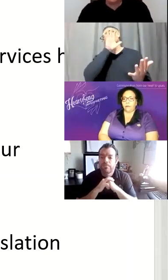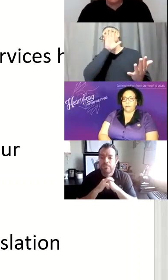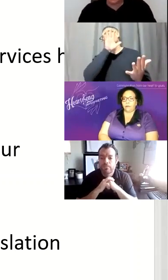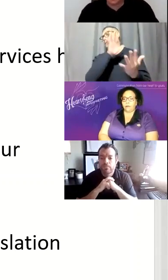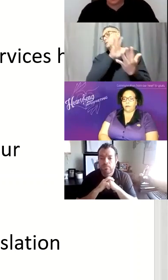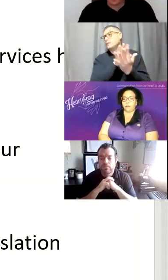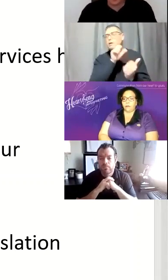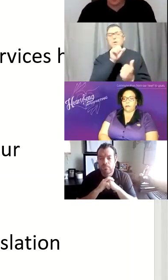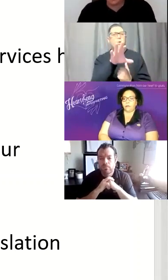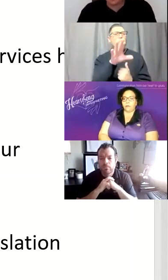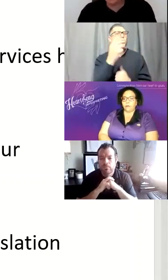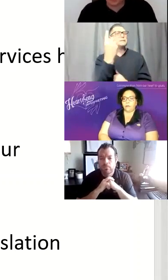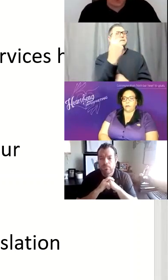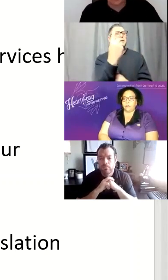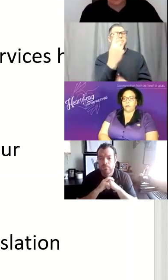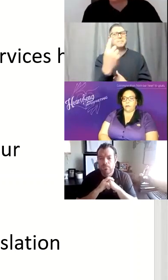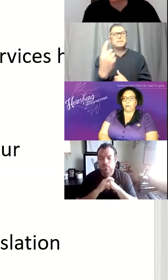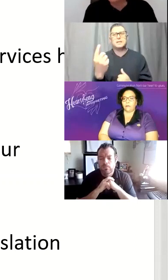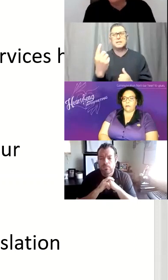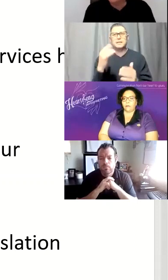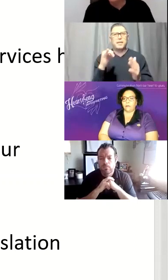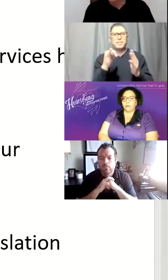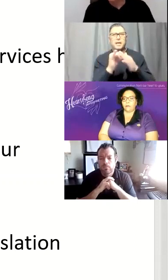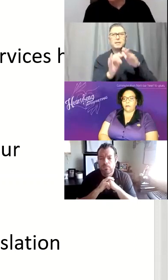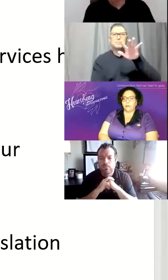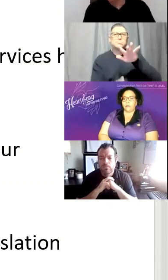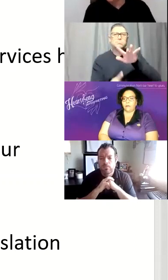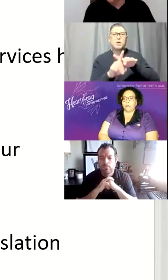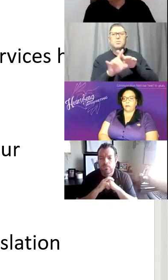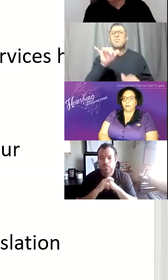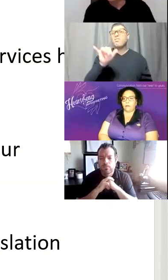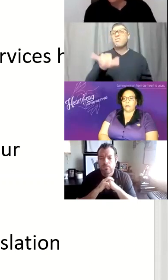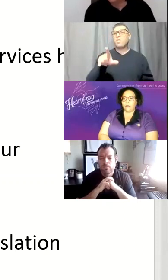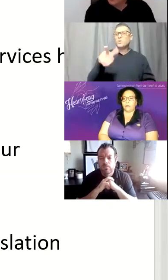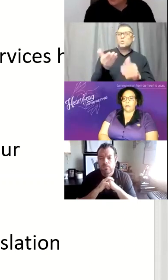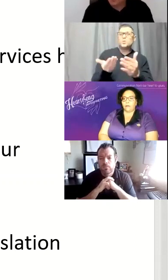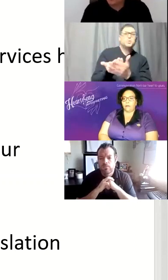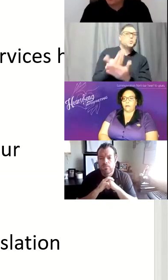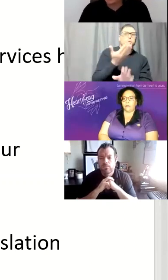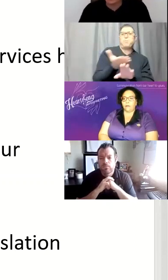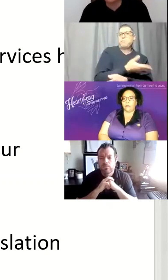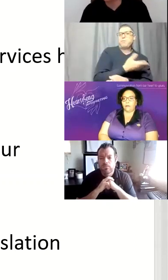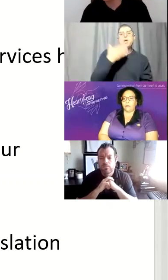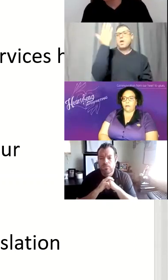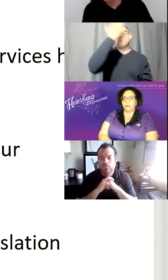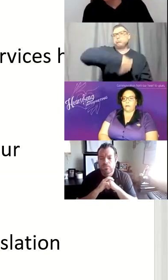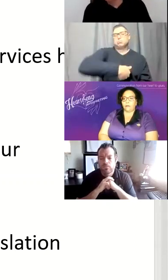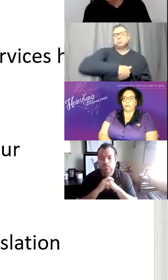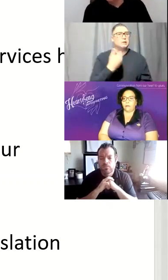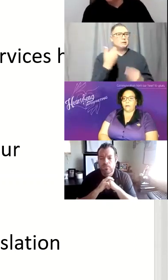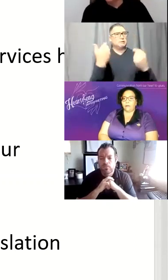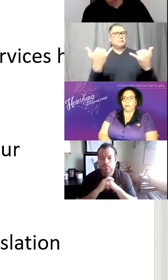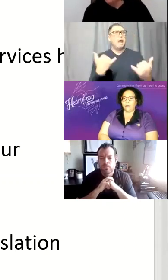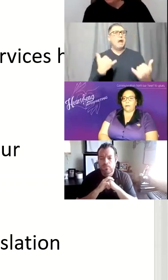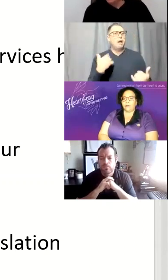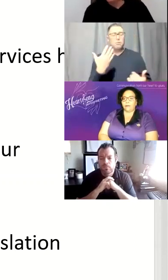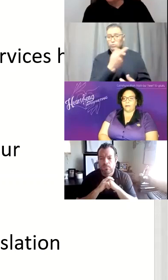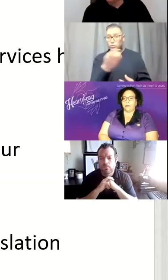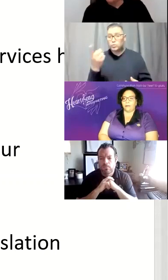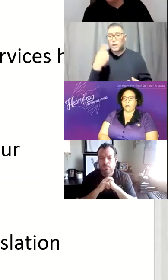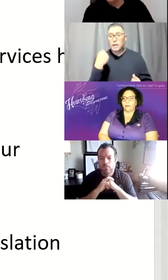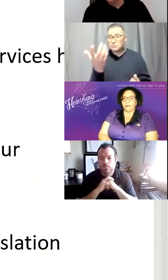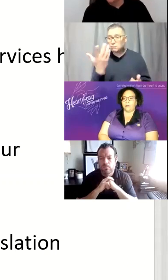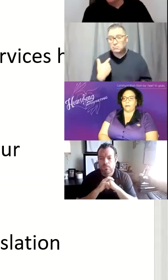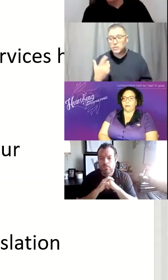Is there something that has emerged that's new, that perhaps was not present before? I would love to hear from the